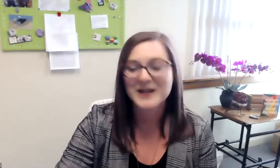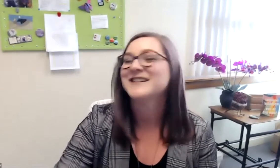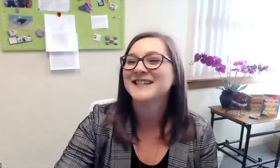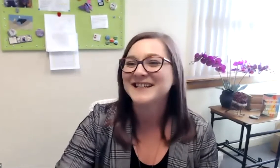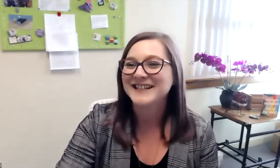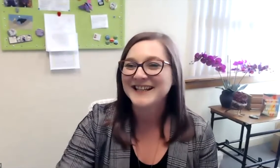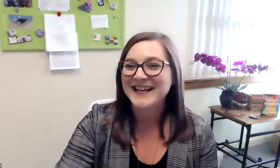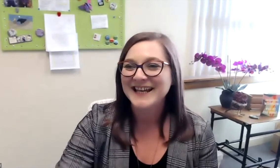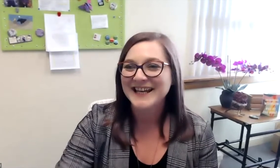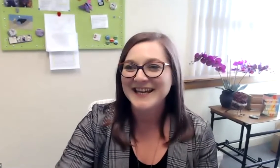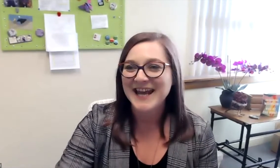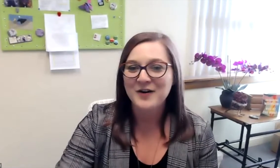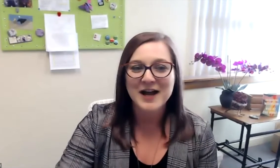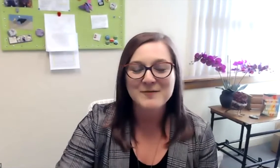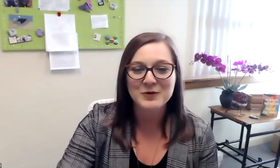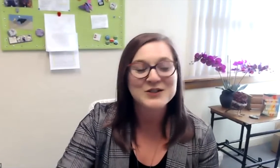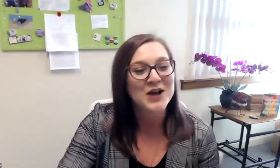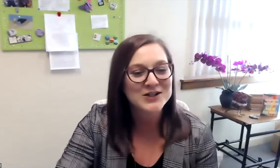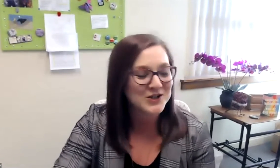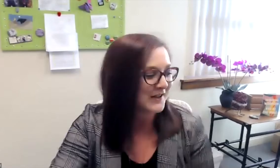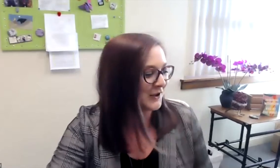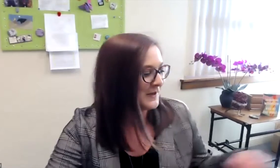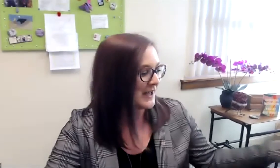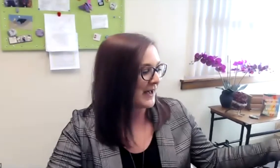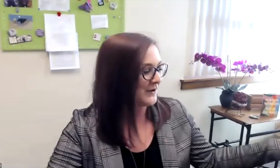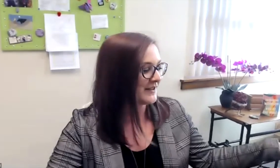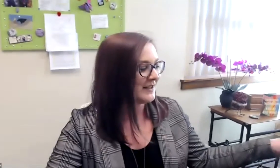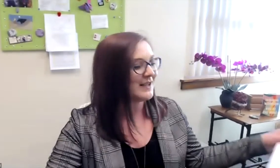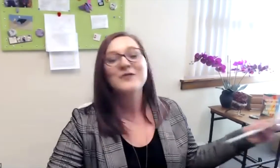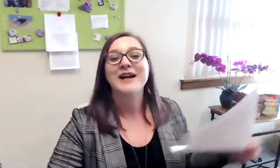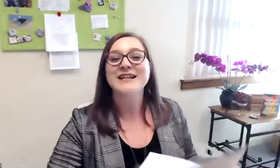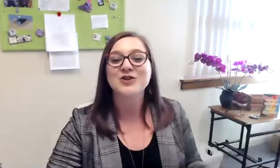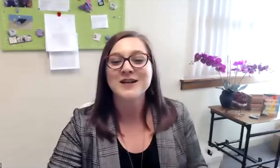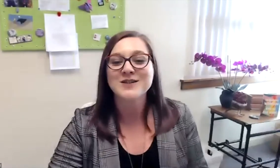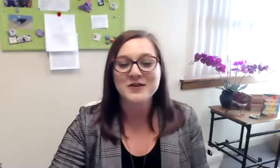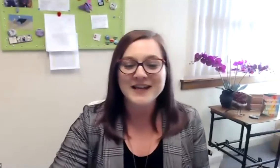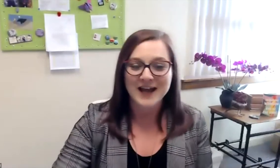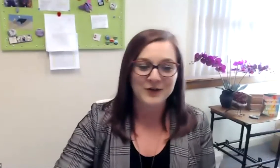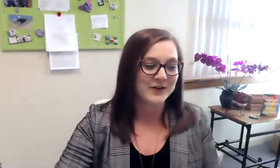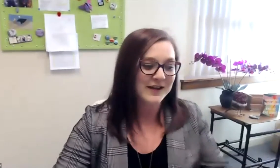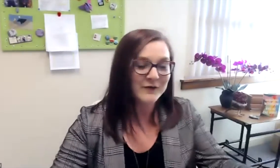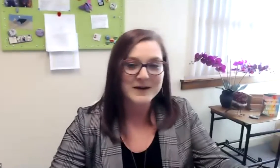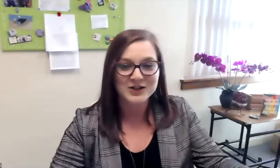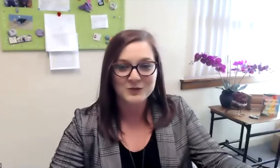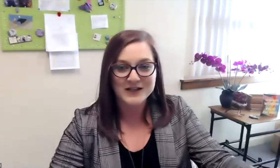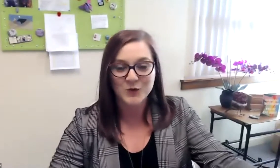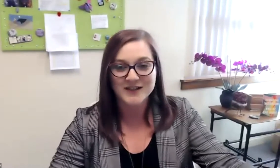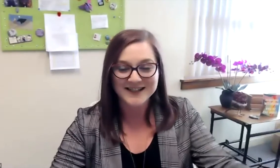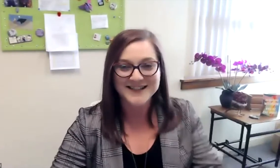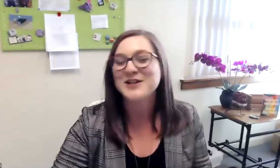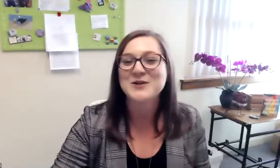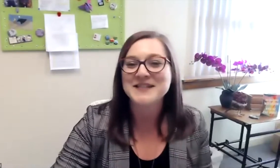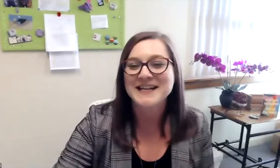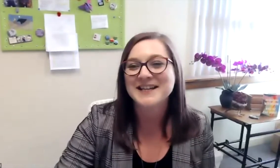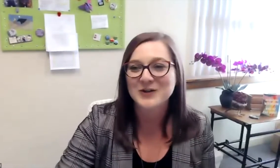All right. And now I'm going to talk to you a little bit about finding trustworthy health information